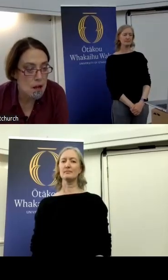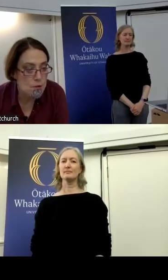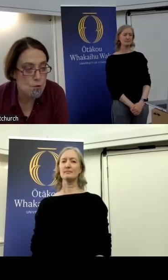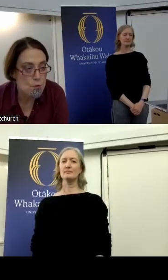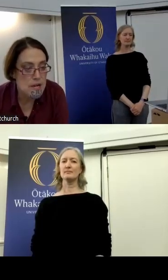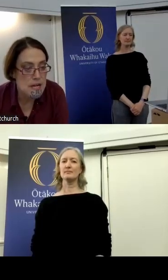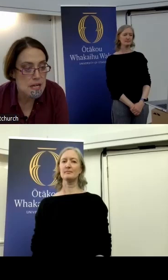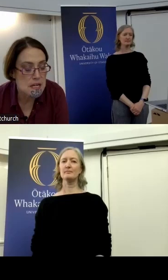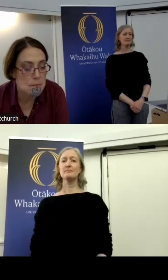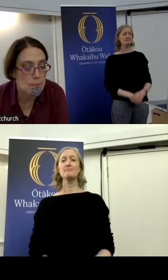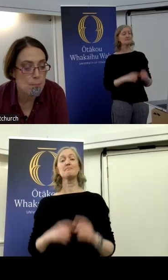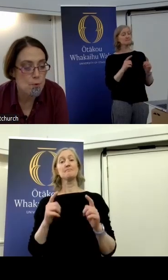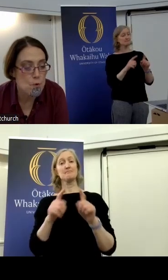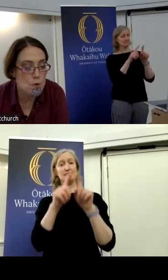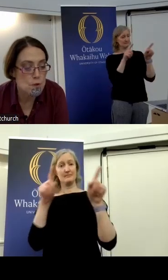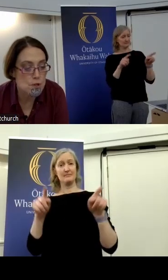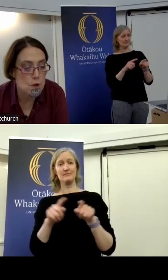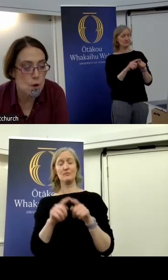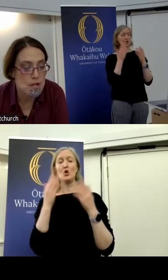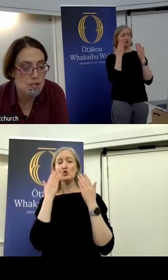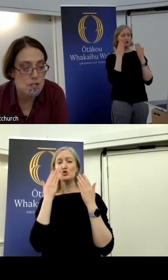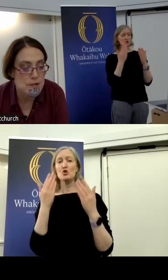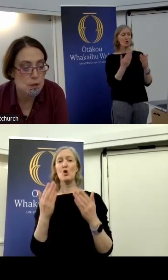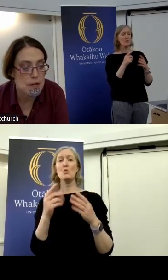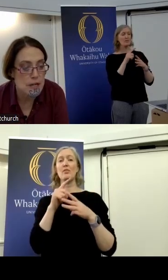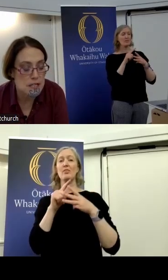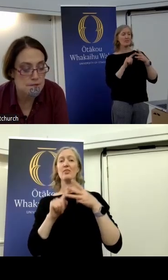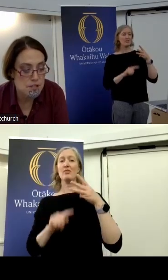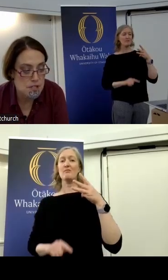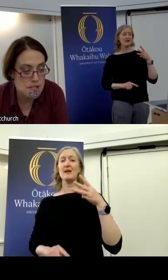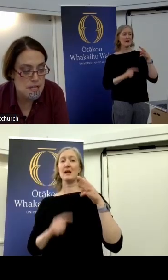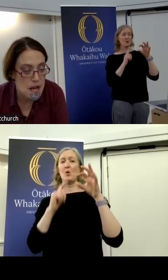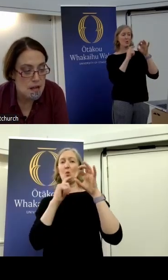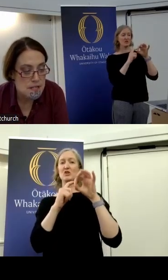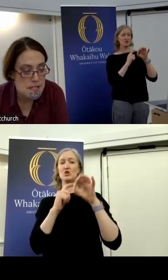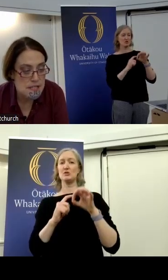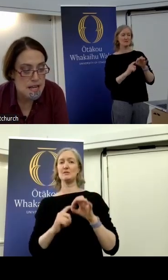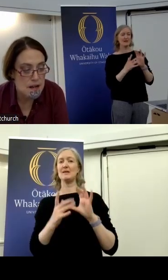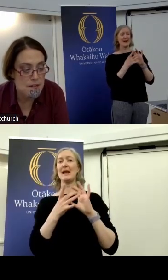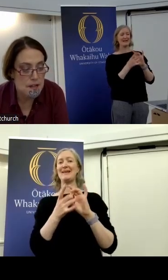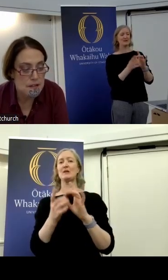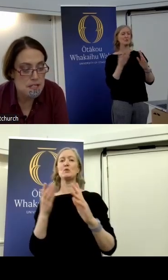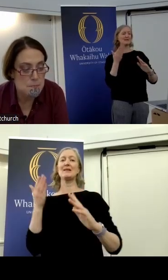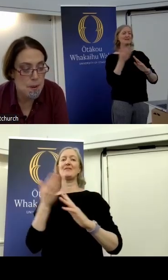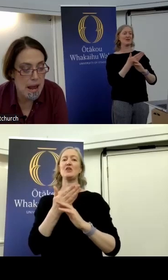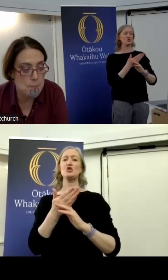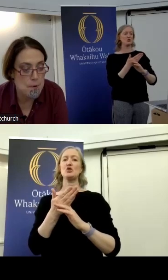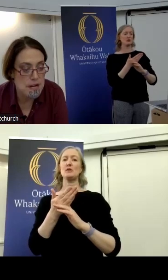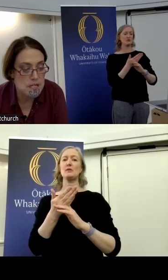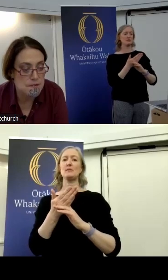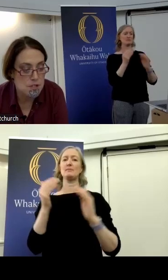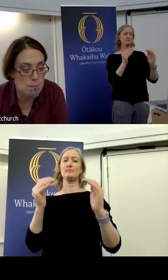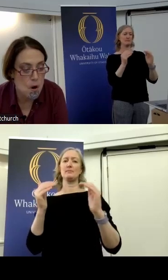are three broad questions when you're looking at interventions. This is here, I think, in this